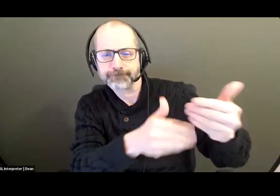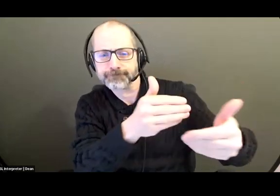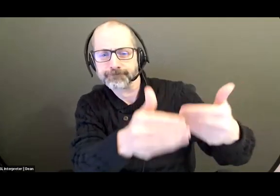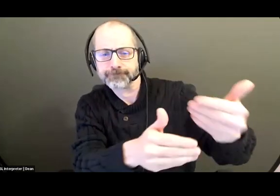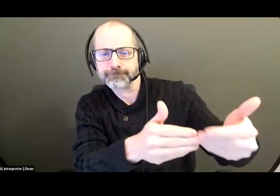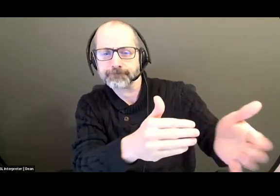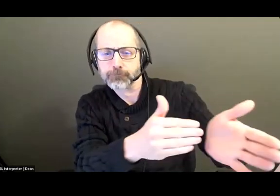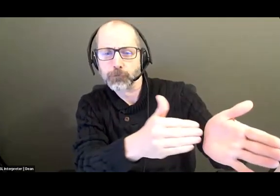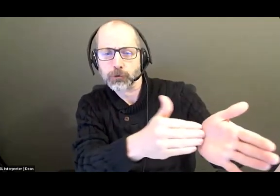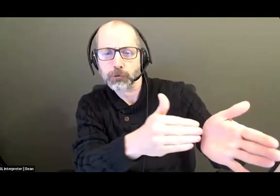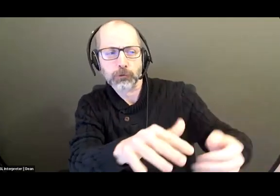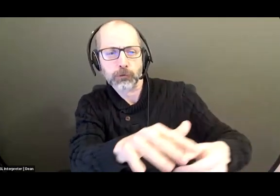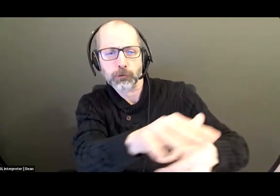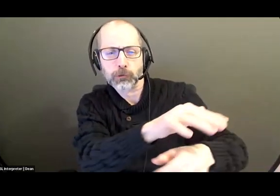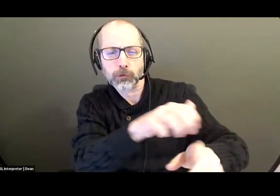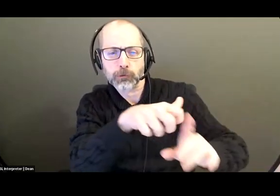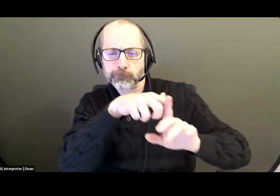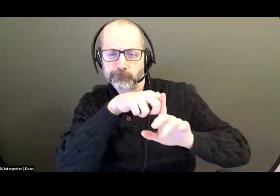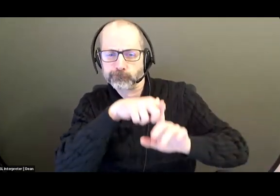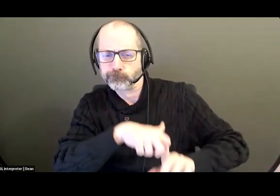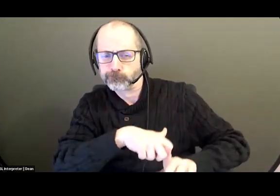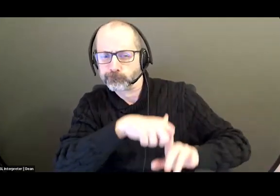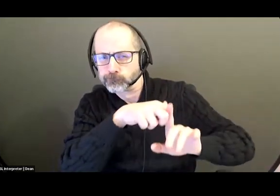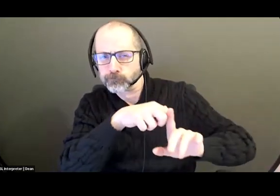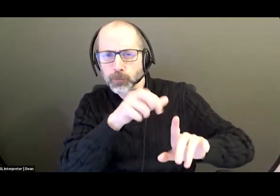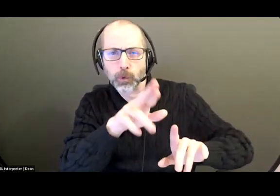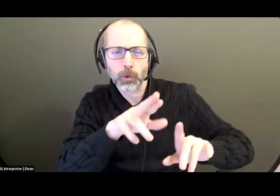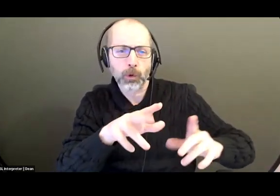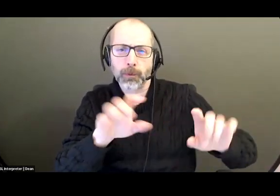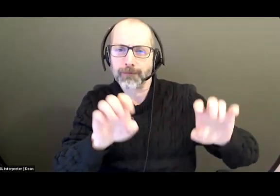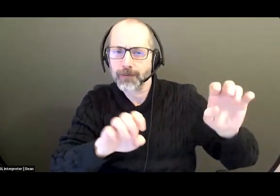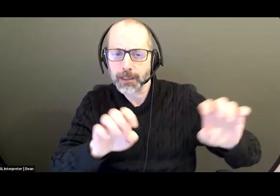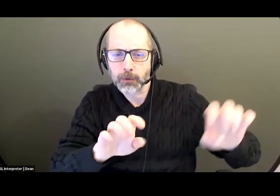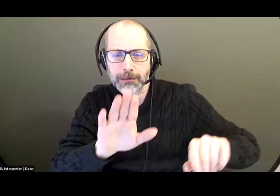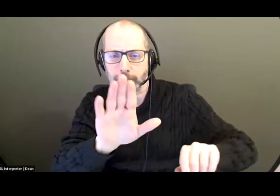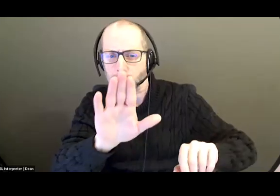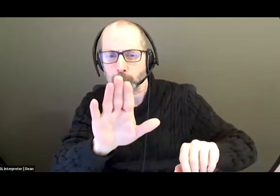um, procedure or this